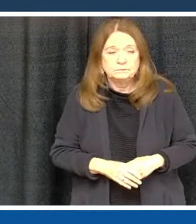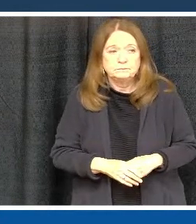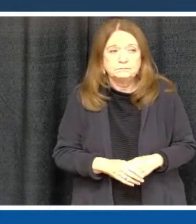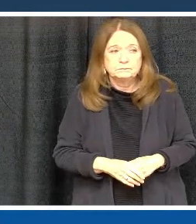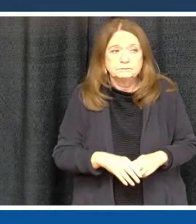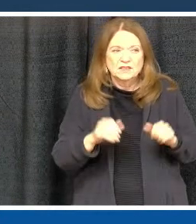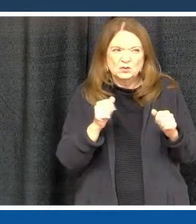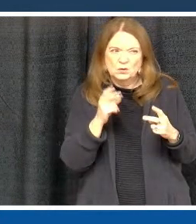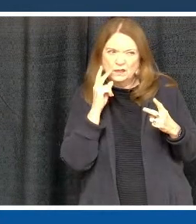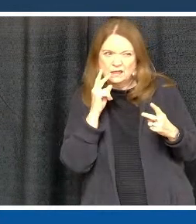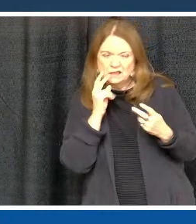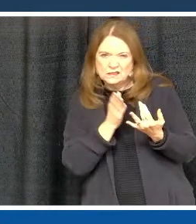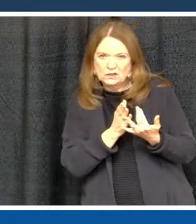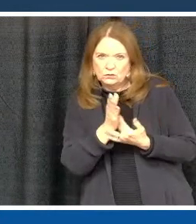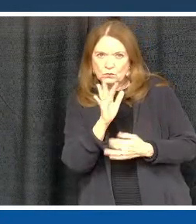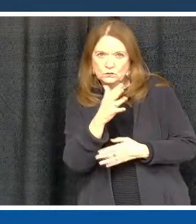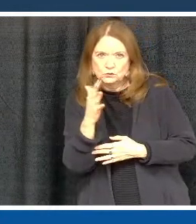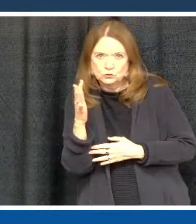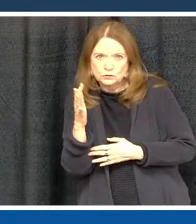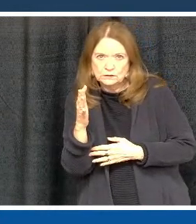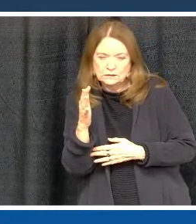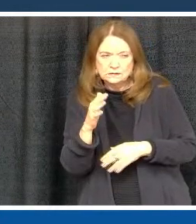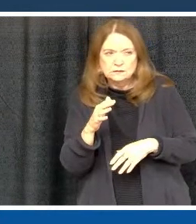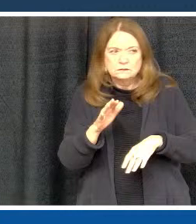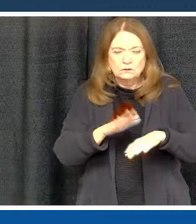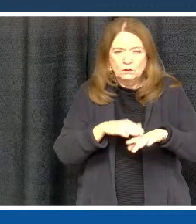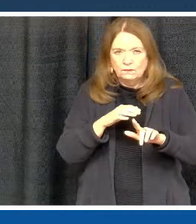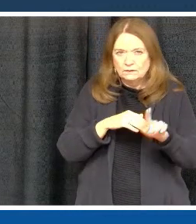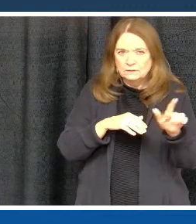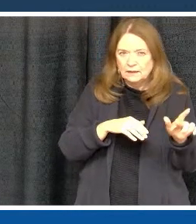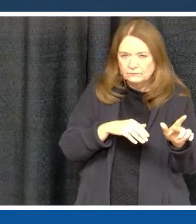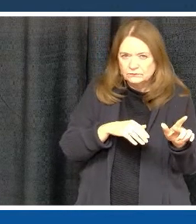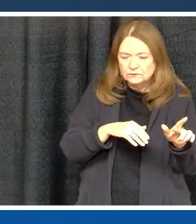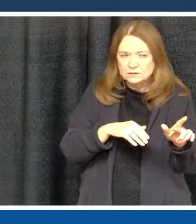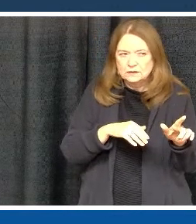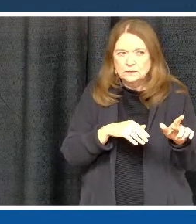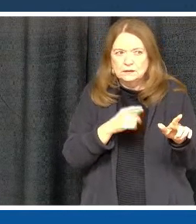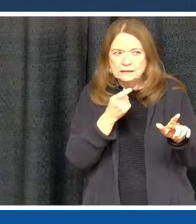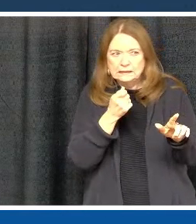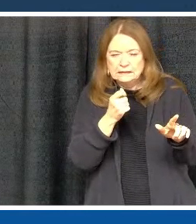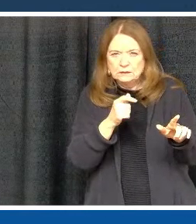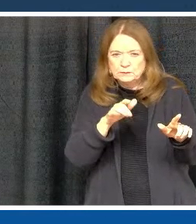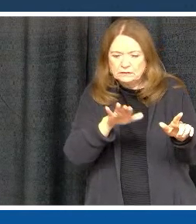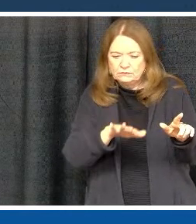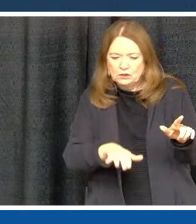And you can kind of see through the trees to the left there, a